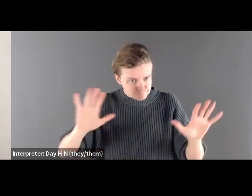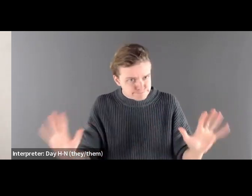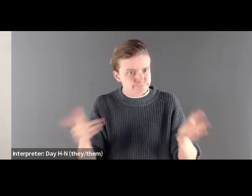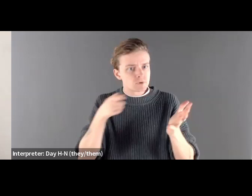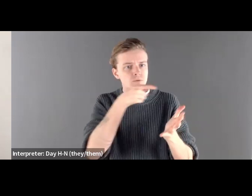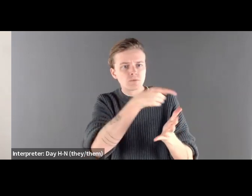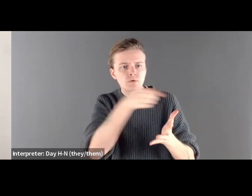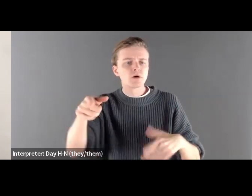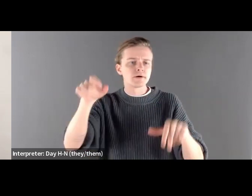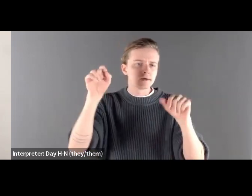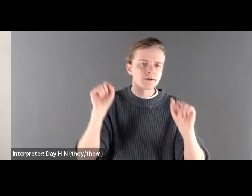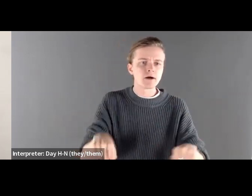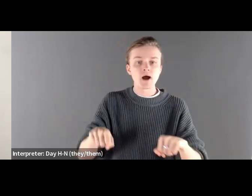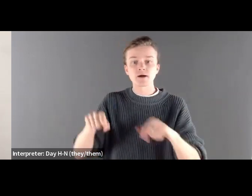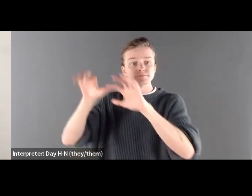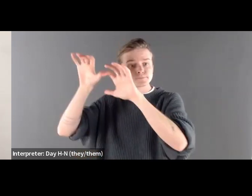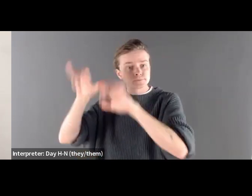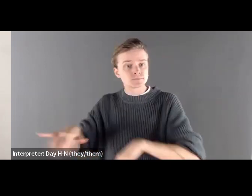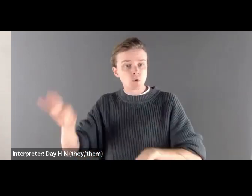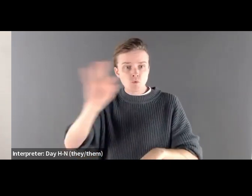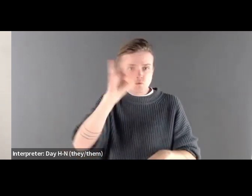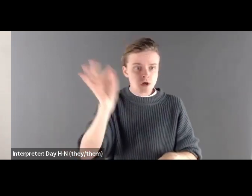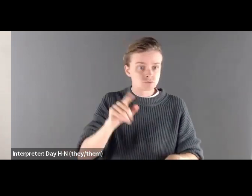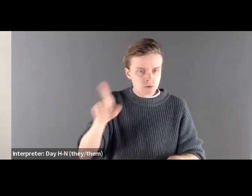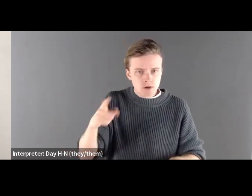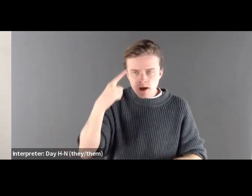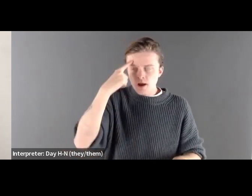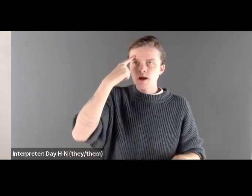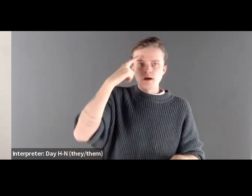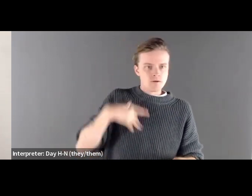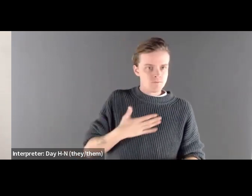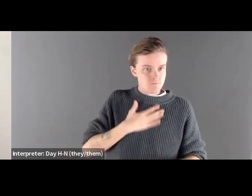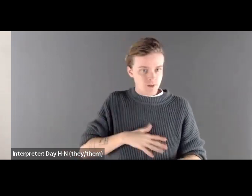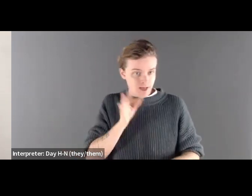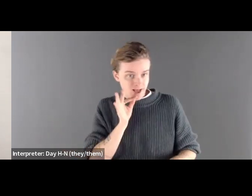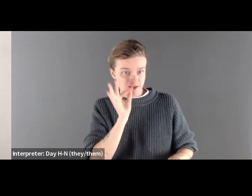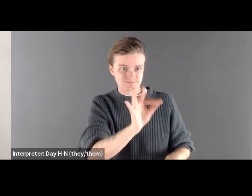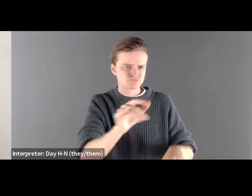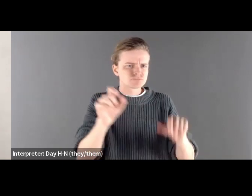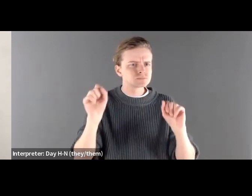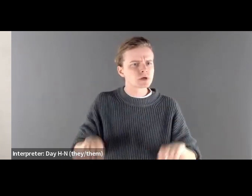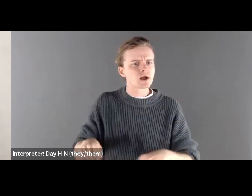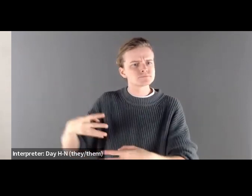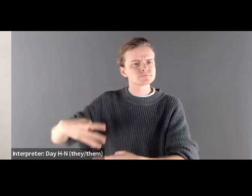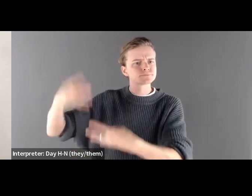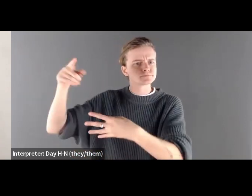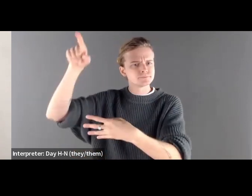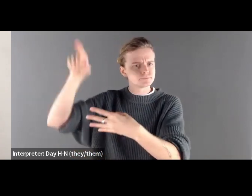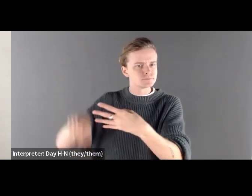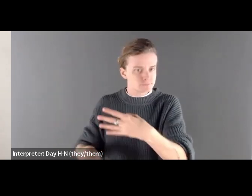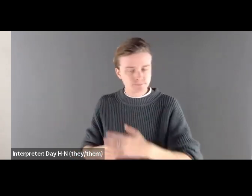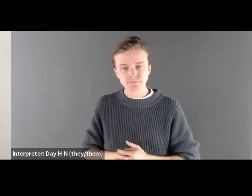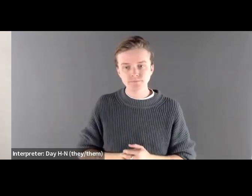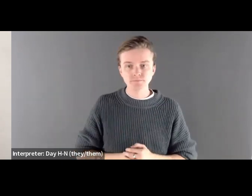a question into the chat as they occur to you. We'll come back to them toward the end of our time together, but you